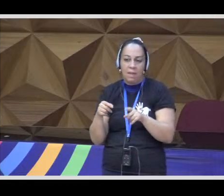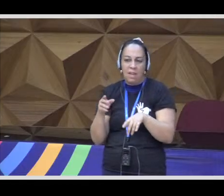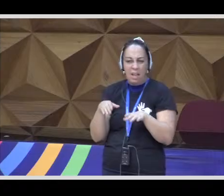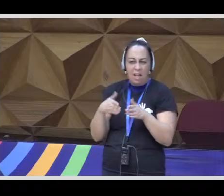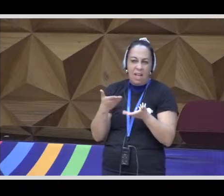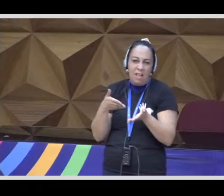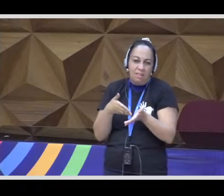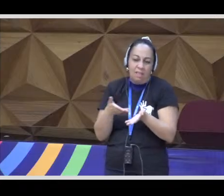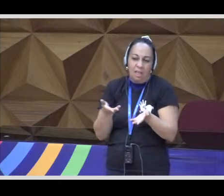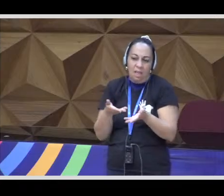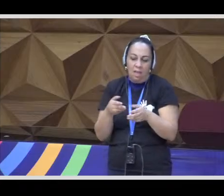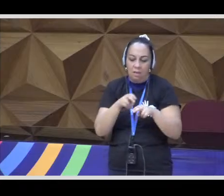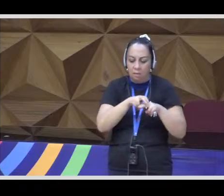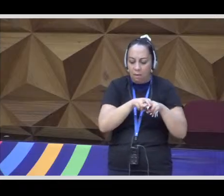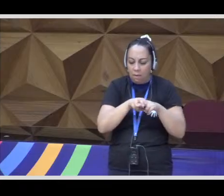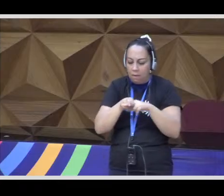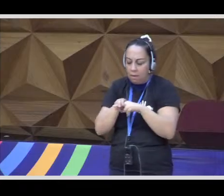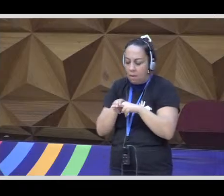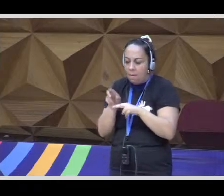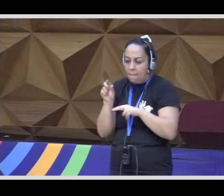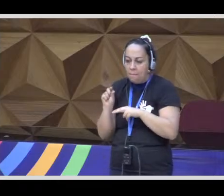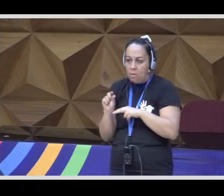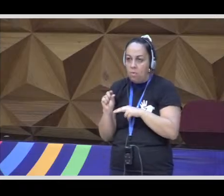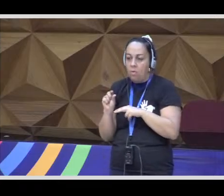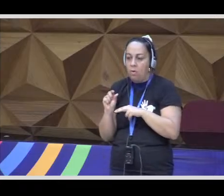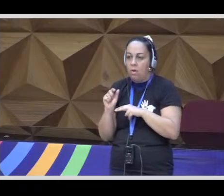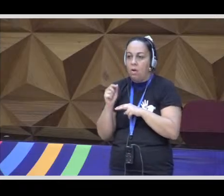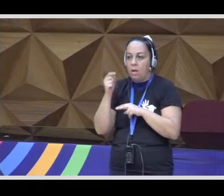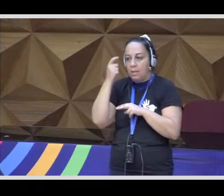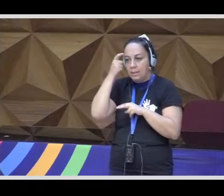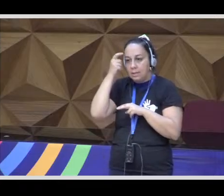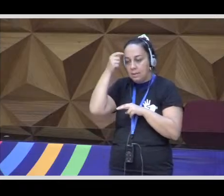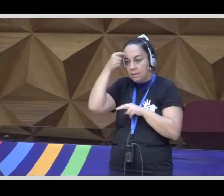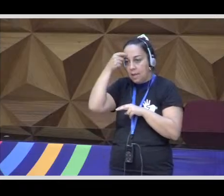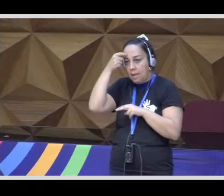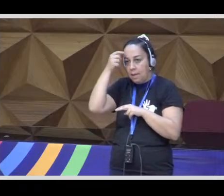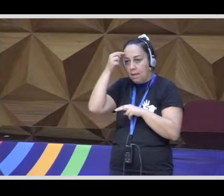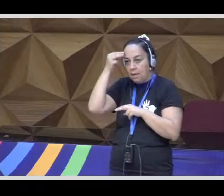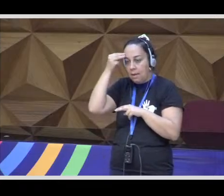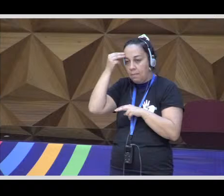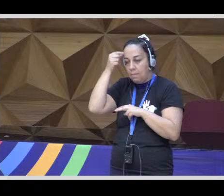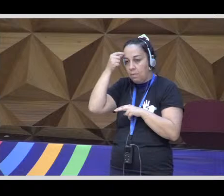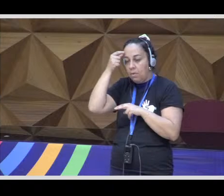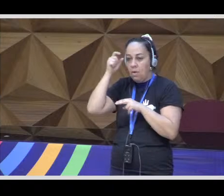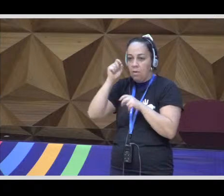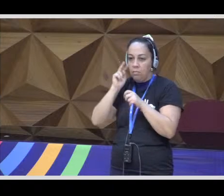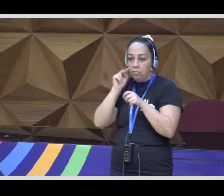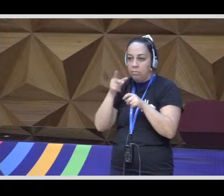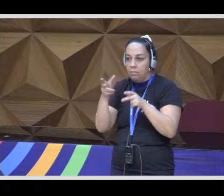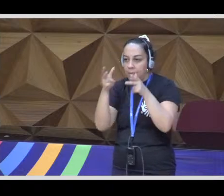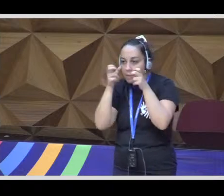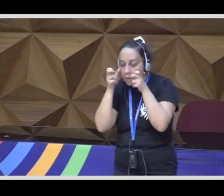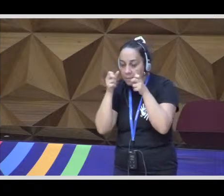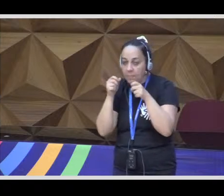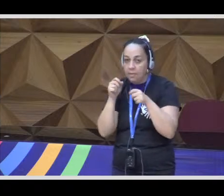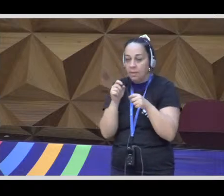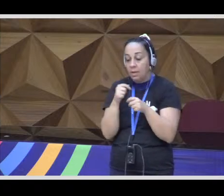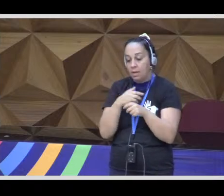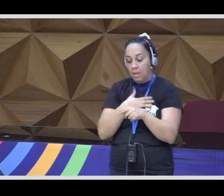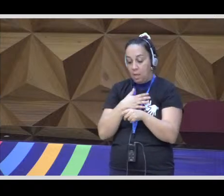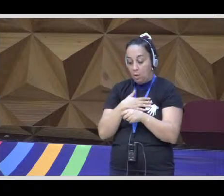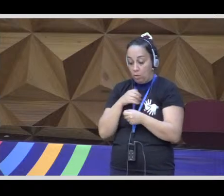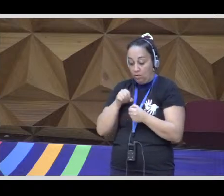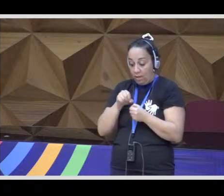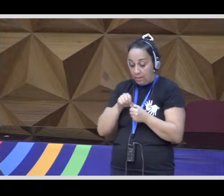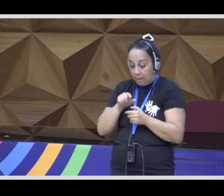cues your brain into seeing that there is rotation happening. Yes, it's matching somewhat with the physical rotation. If you remember from the